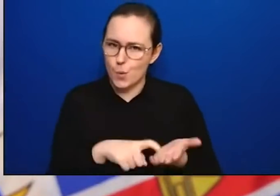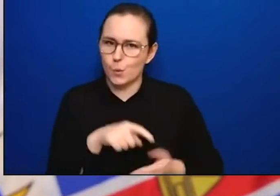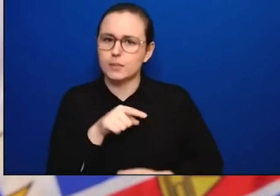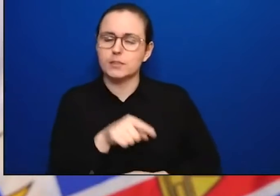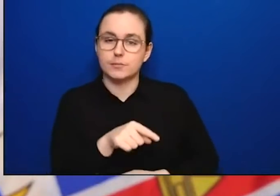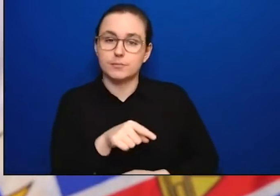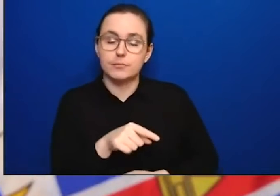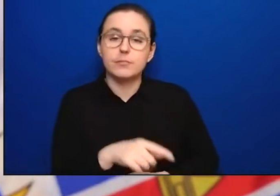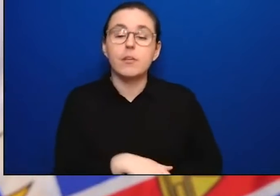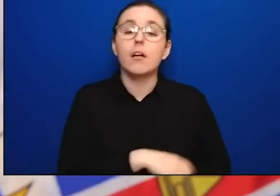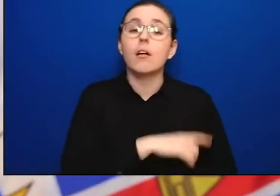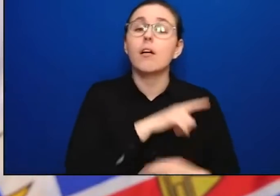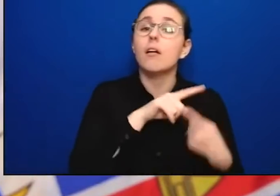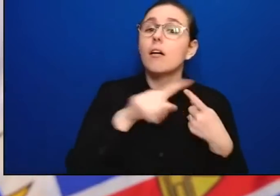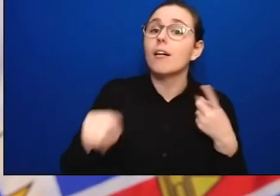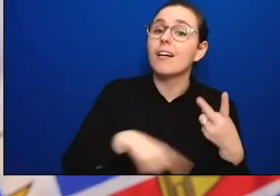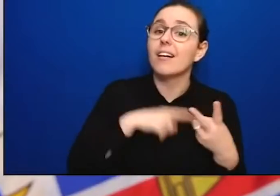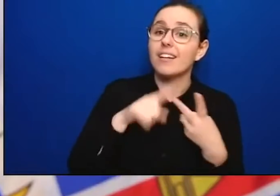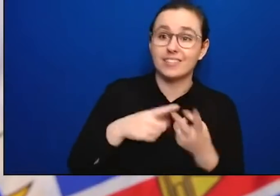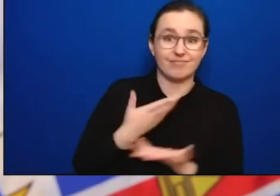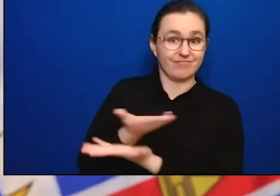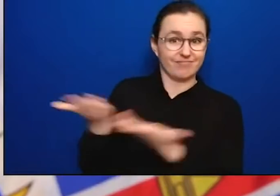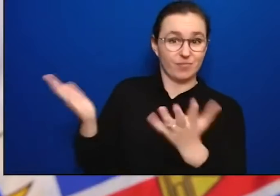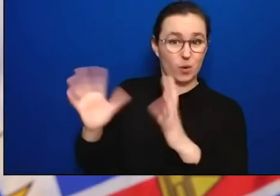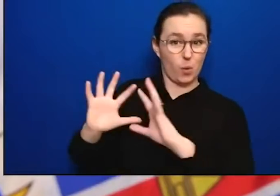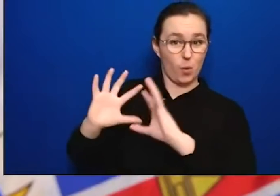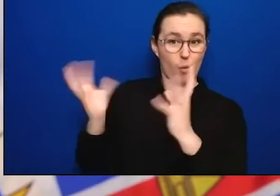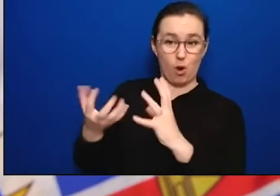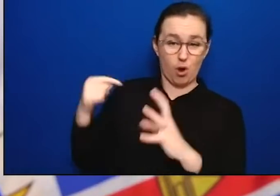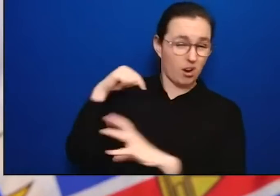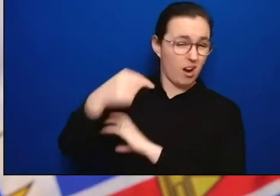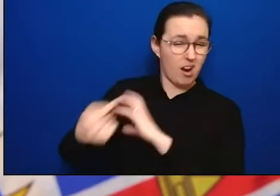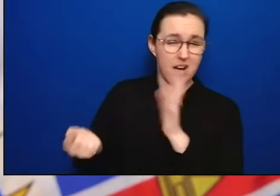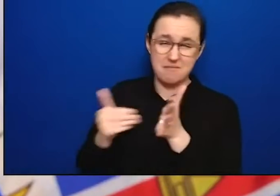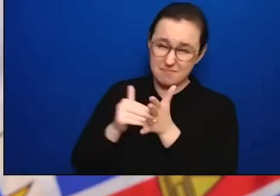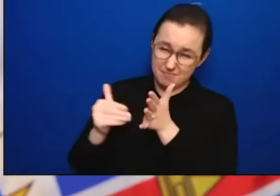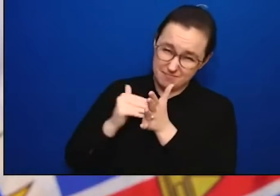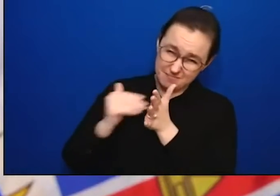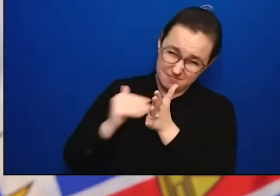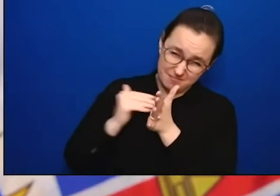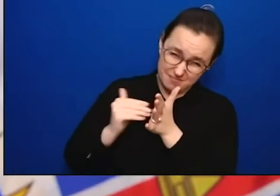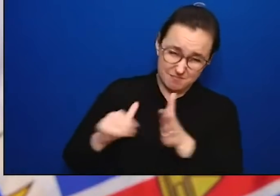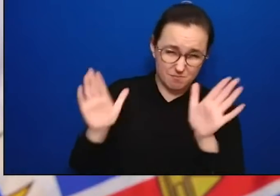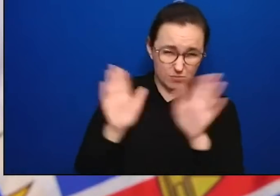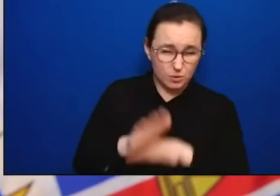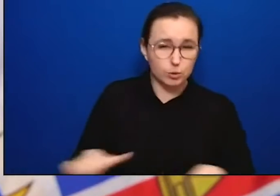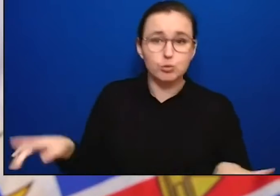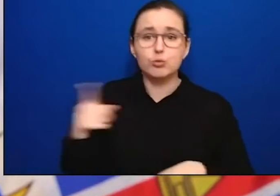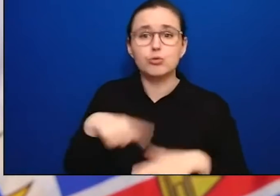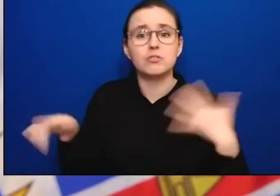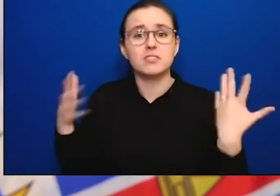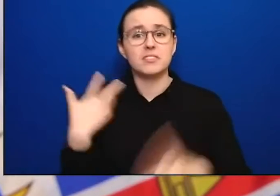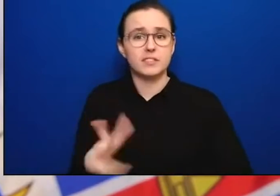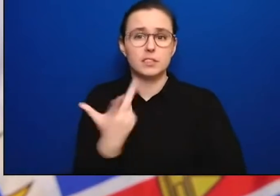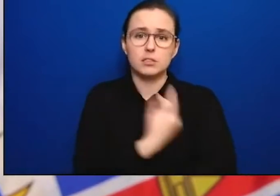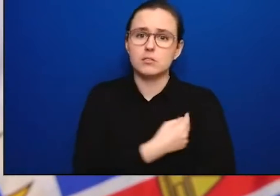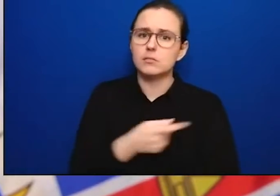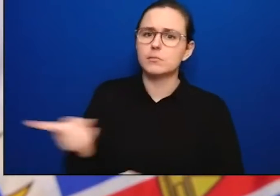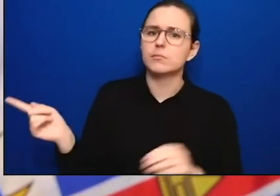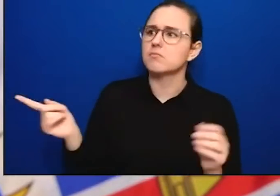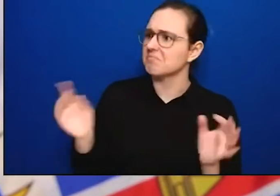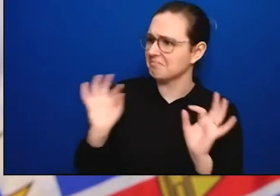have new and reassuring real-world safety data from millions and millions of young children who've been protected